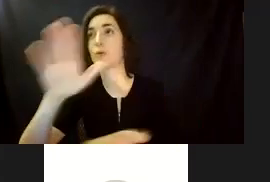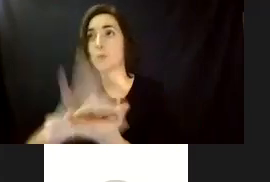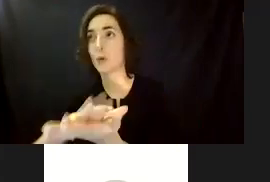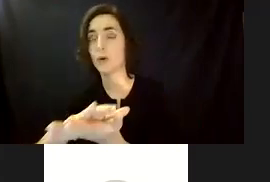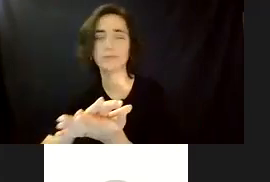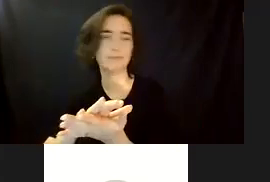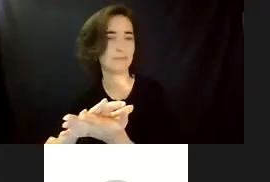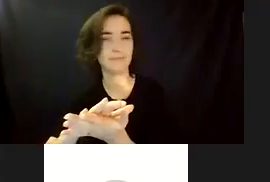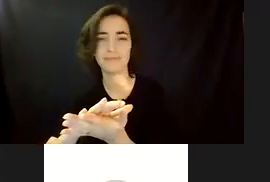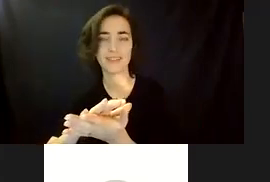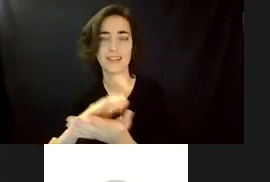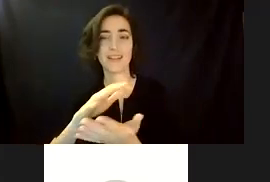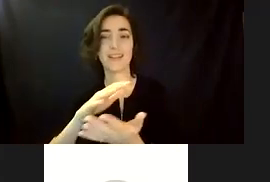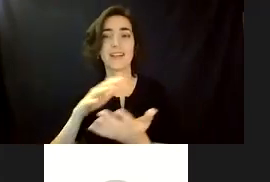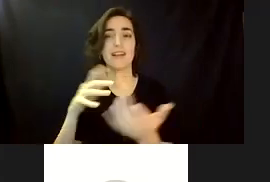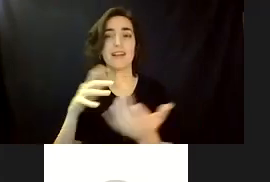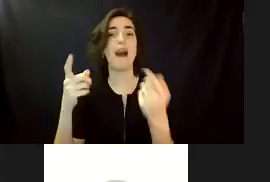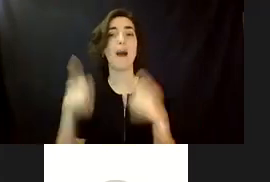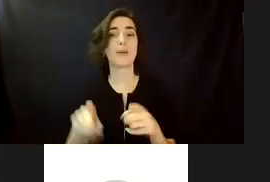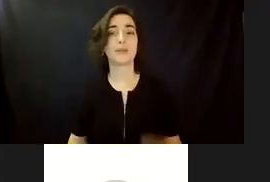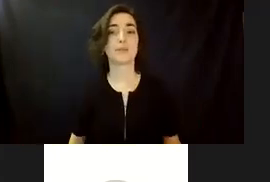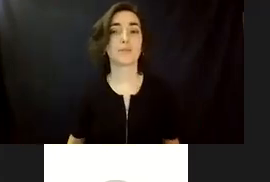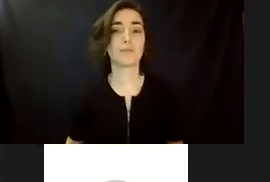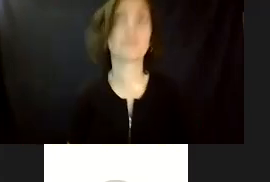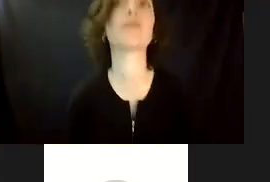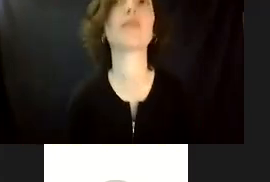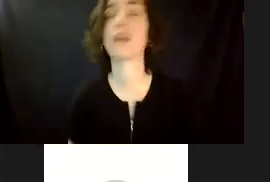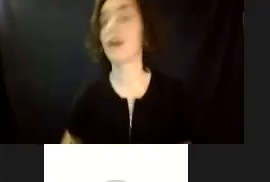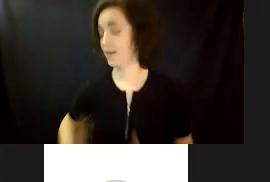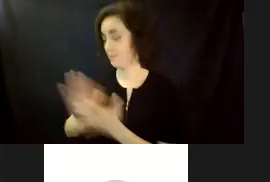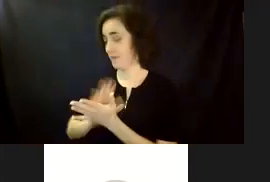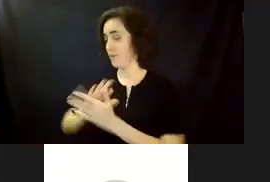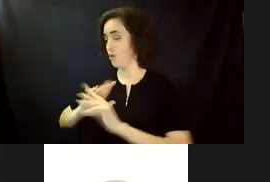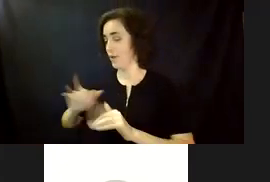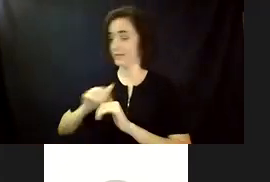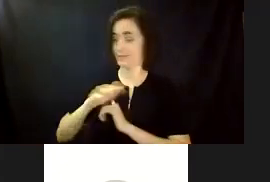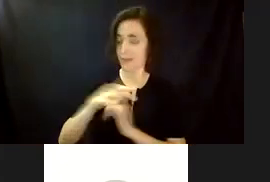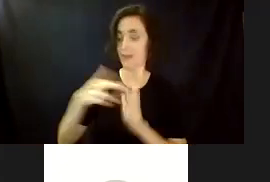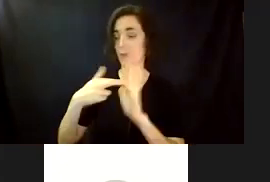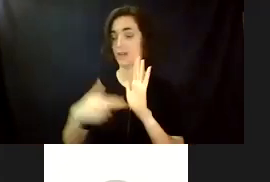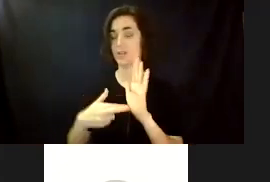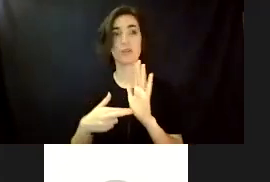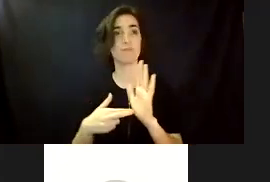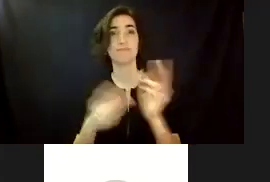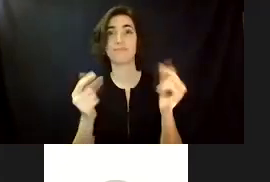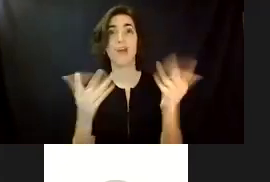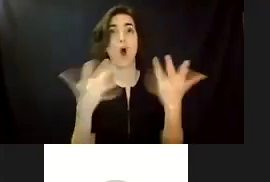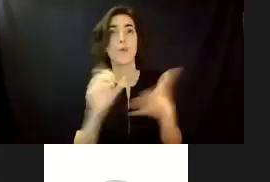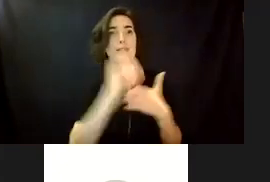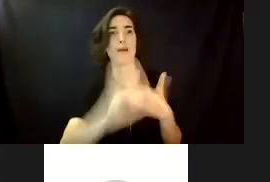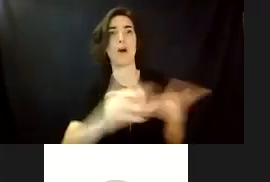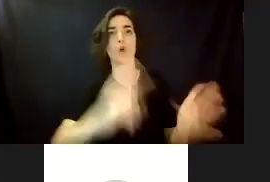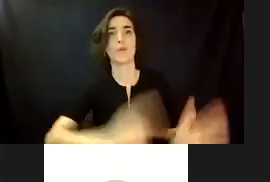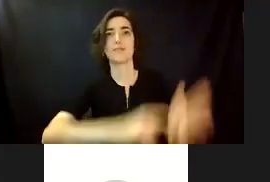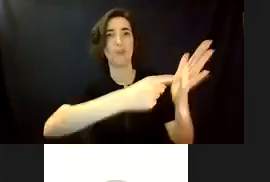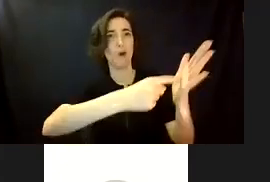time they've gotten their documentation submitted, gotten registered, it may be weeks into the semester,